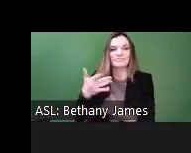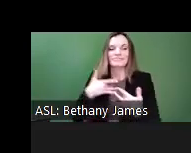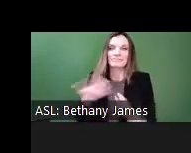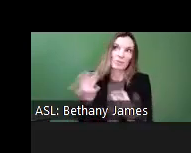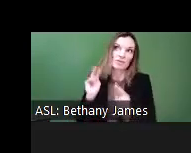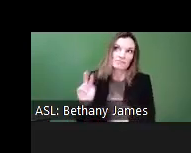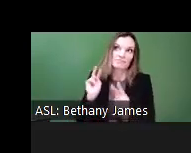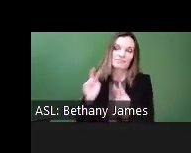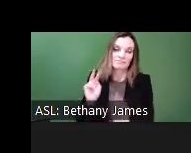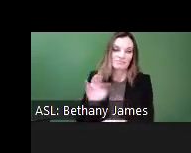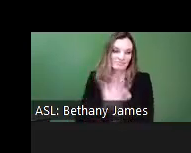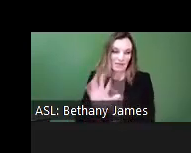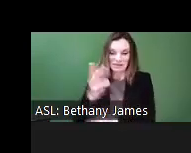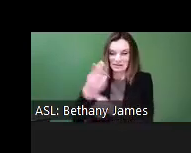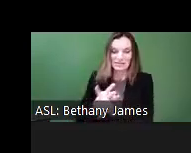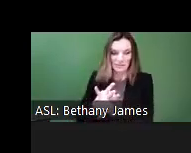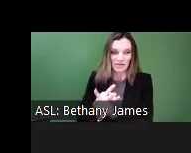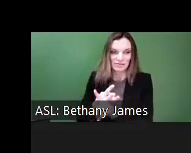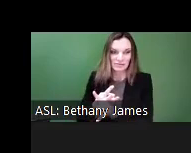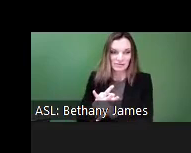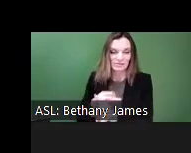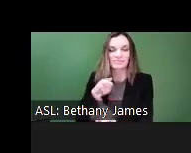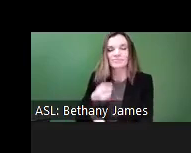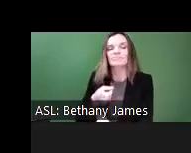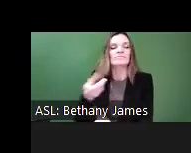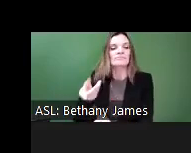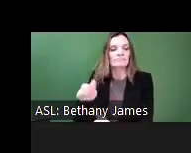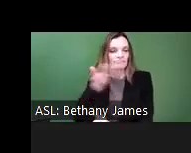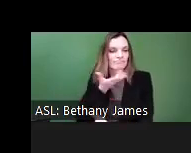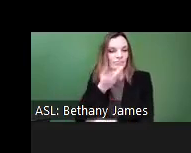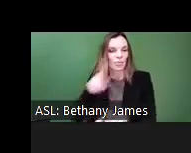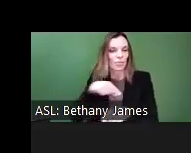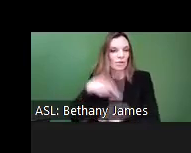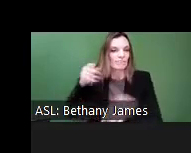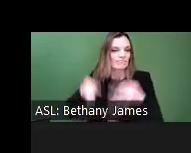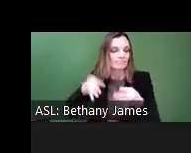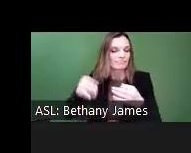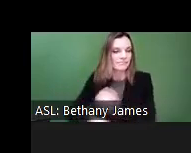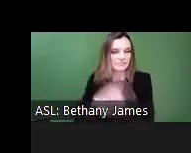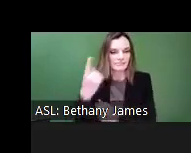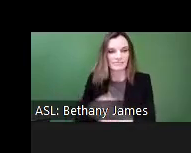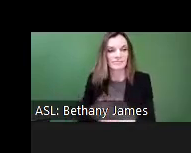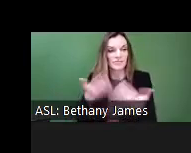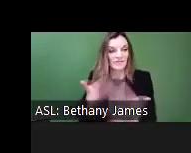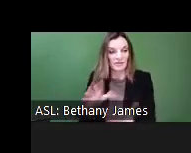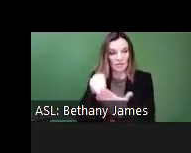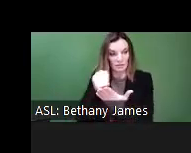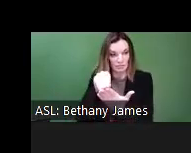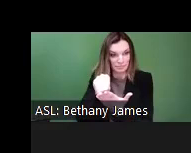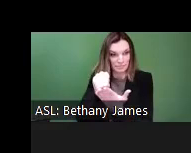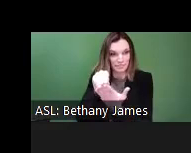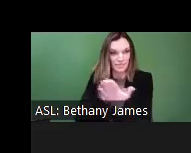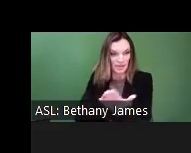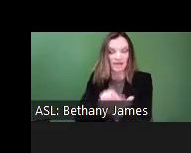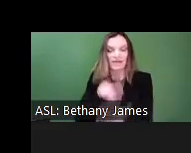have to send it to the Michigan State Police, local prosecutor, and the Michigan Attorney General. Again, the instructions that come